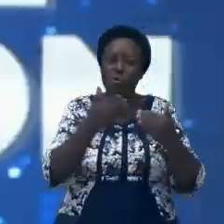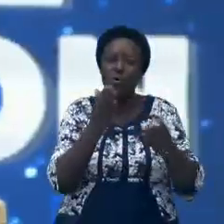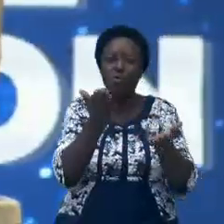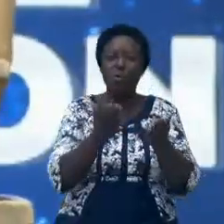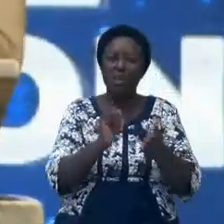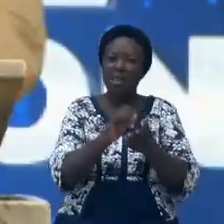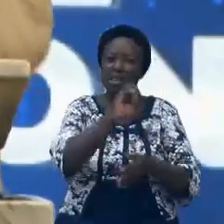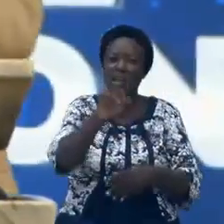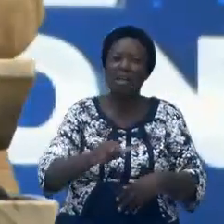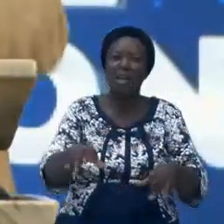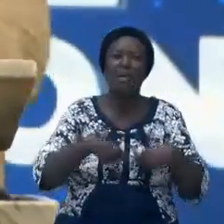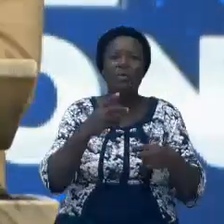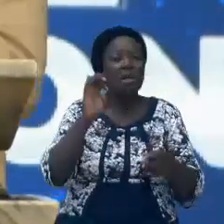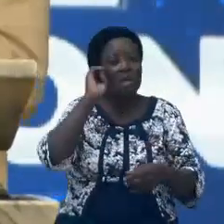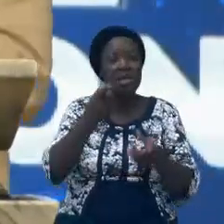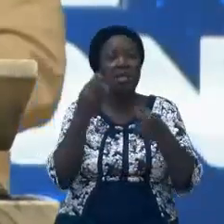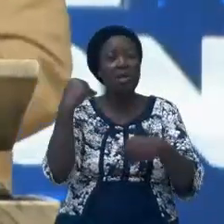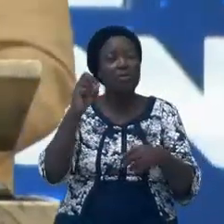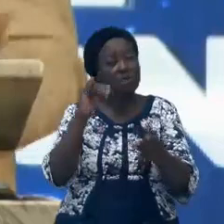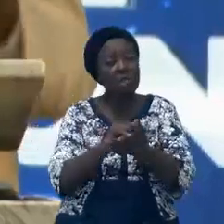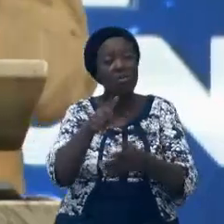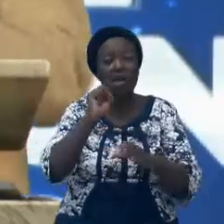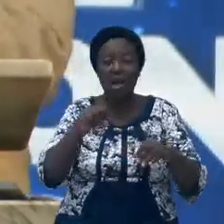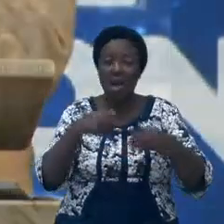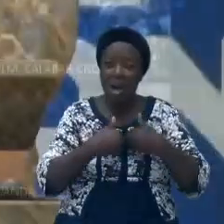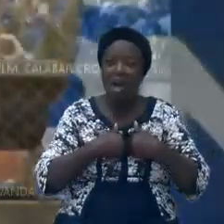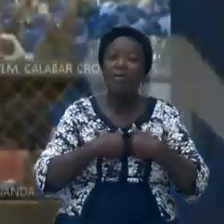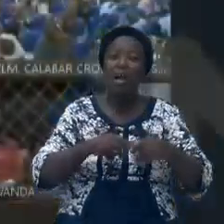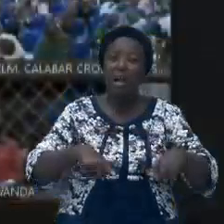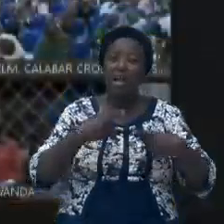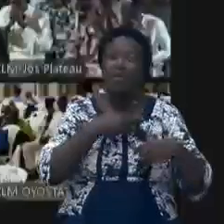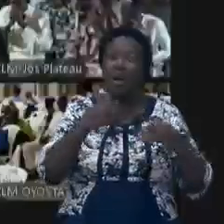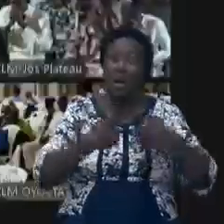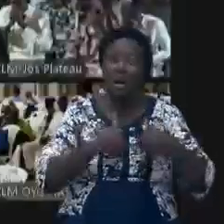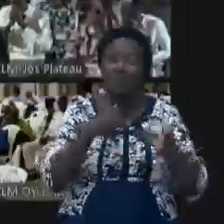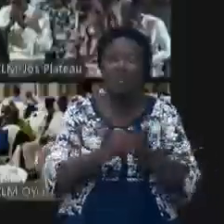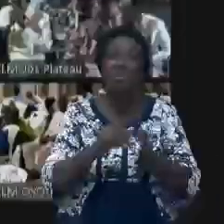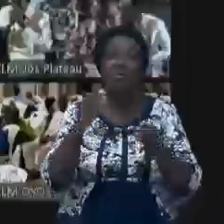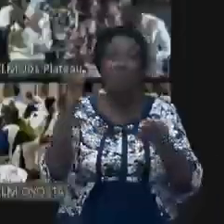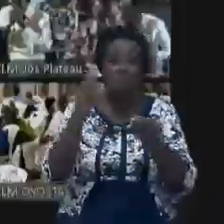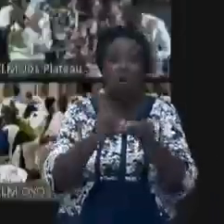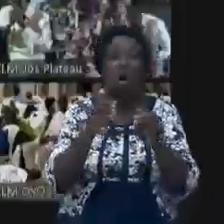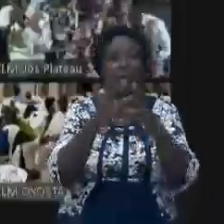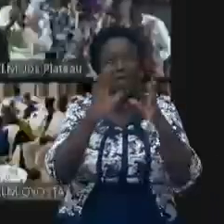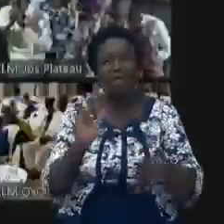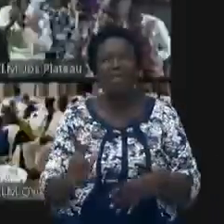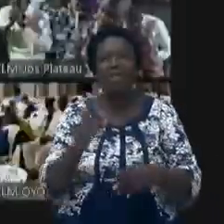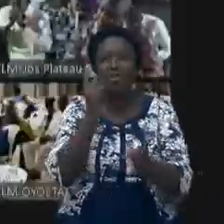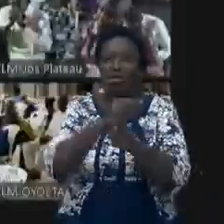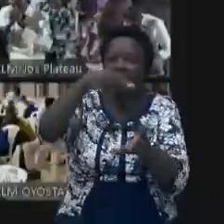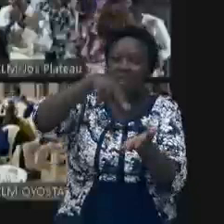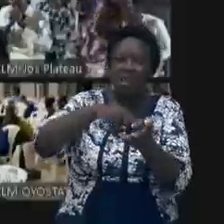that salvation and you want that eternal life. He came so that you have life and have it